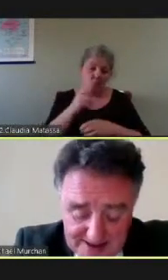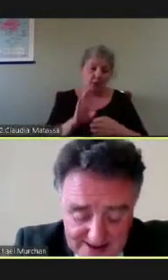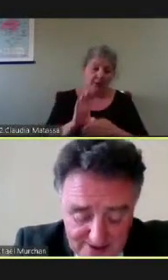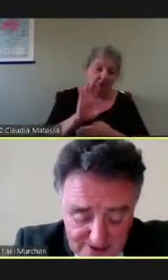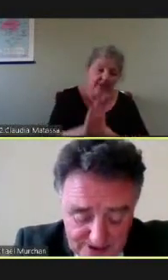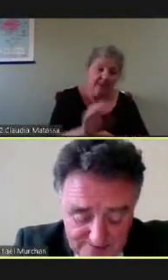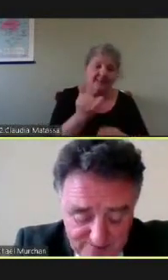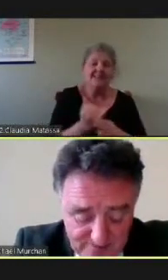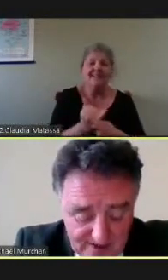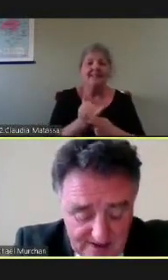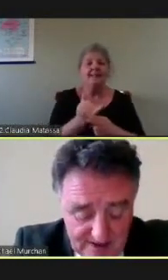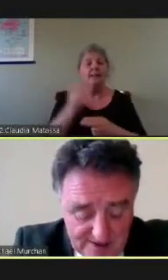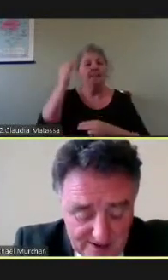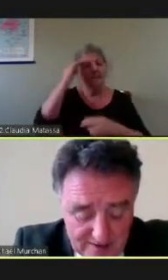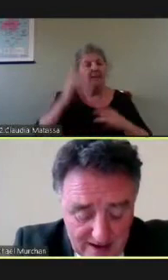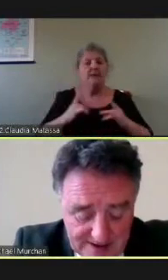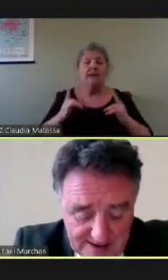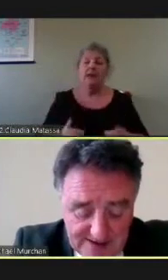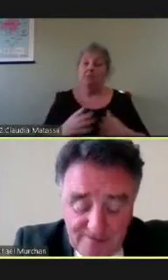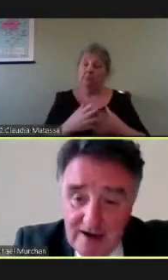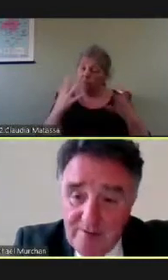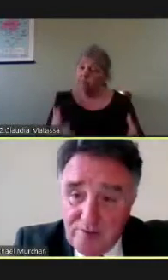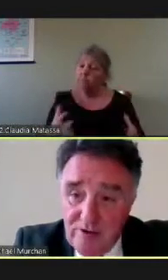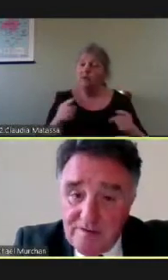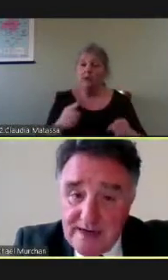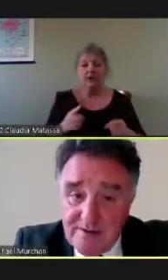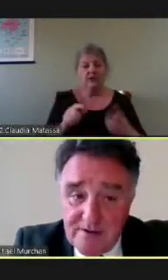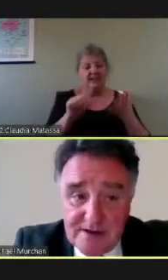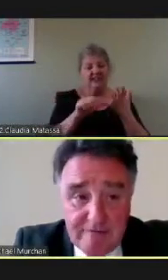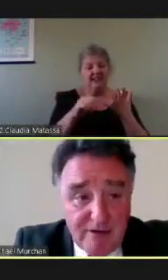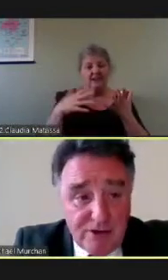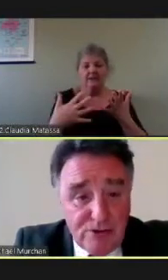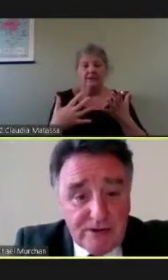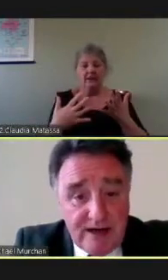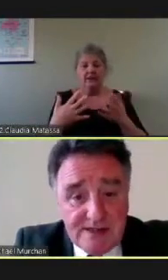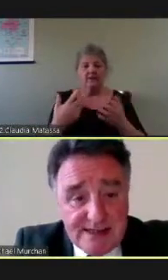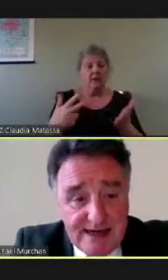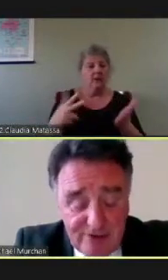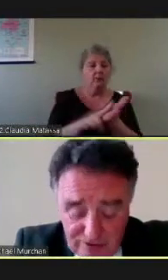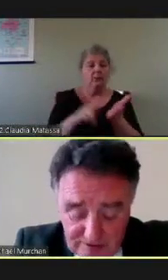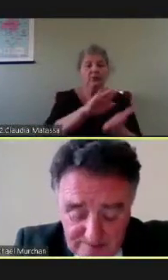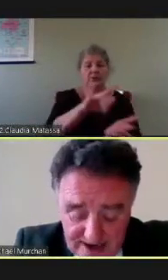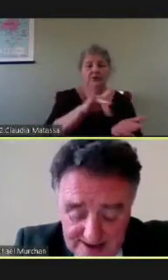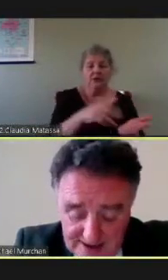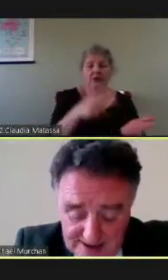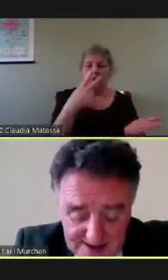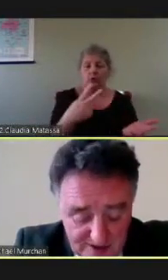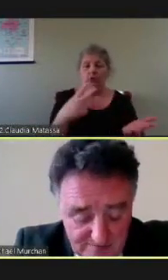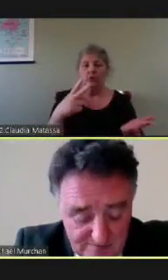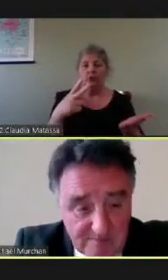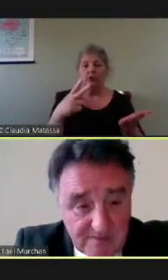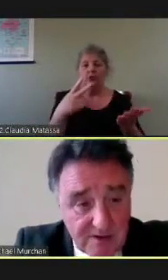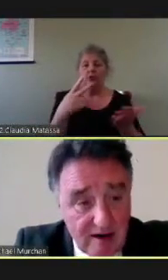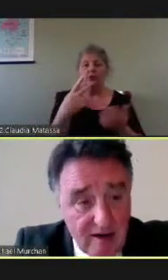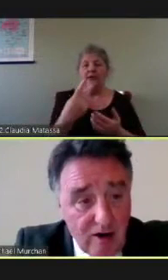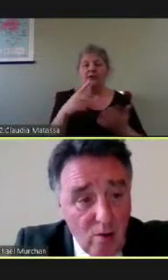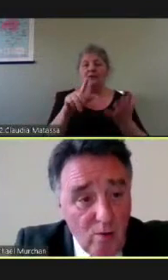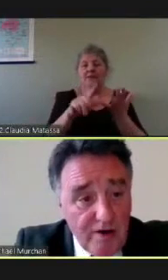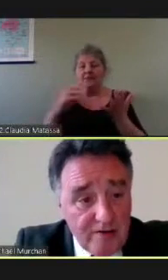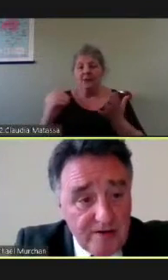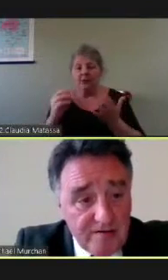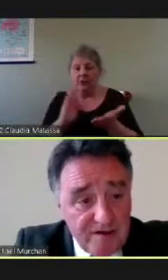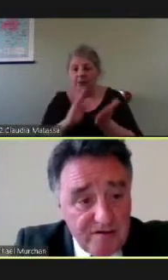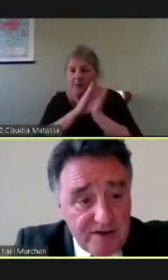significant by any standards. There are 65 approved centres and around 2,700 beds in the system. There